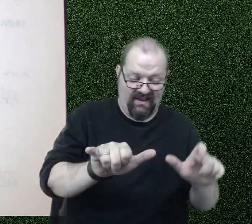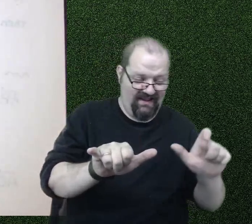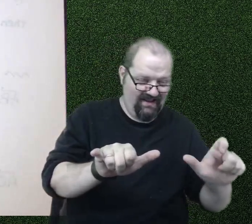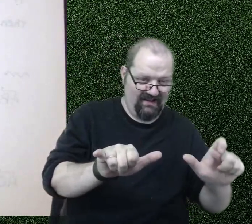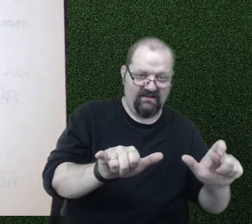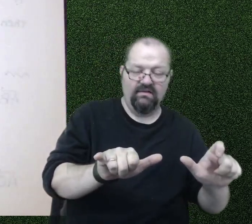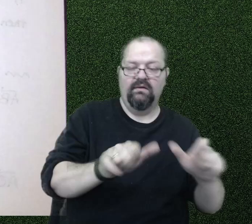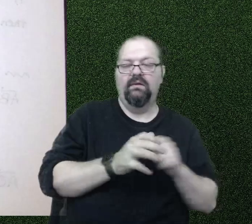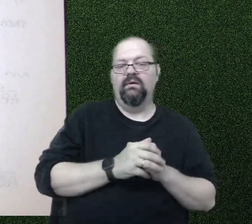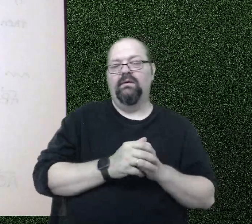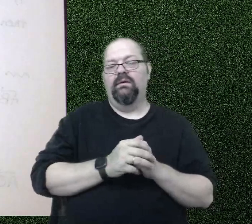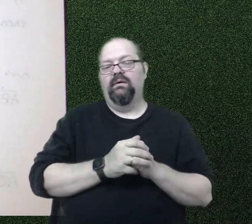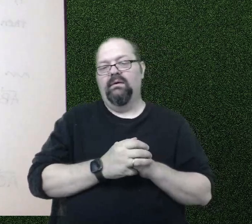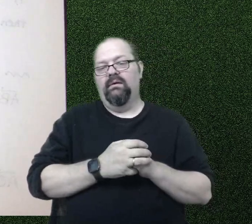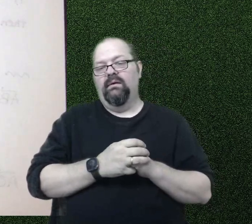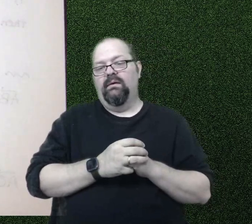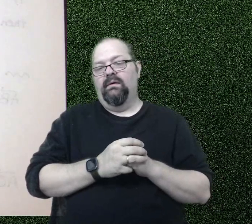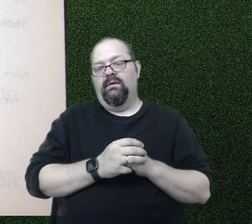times sine.